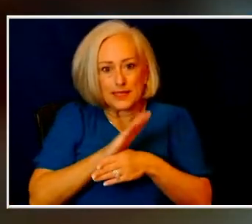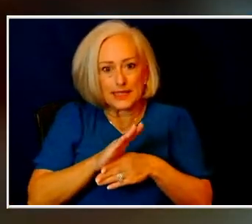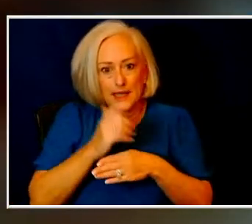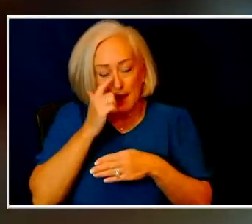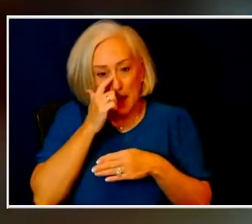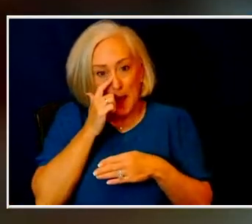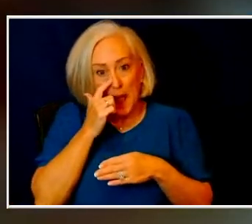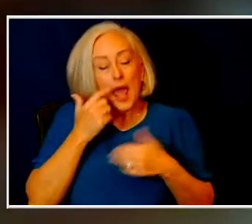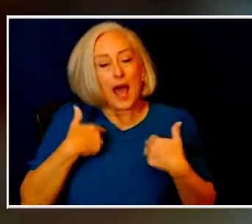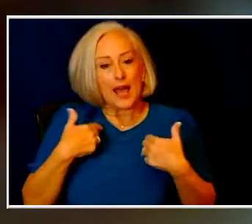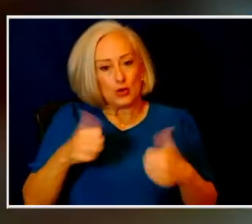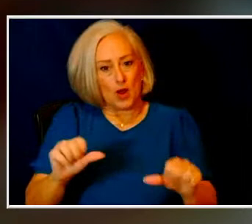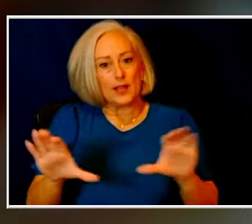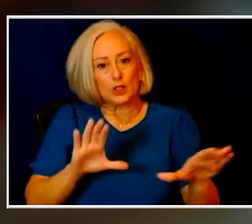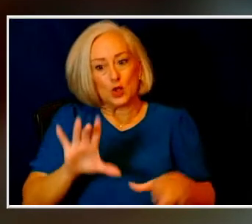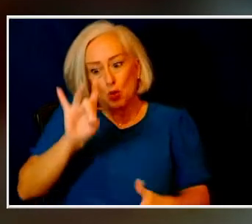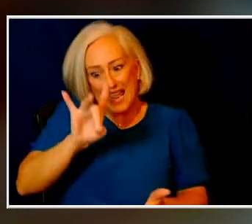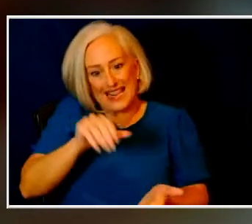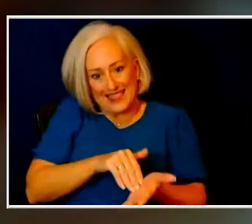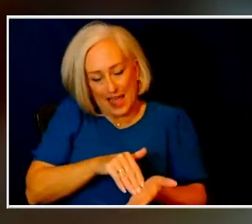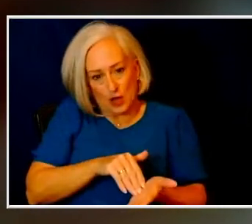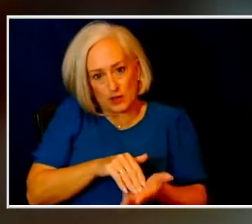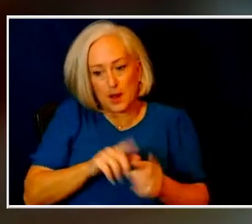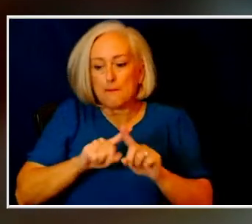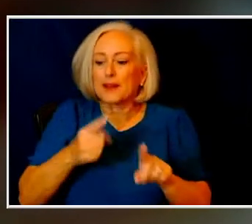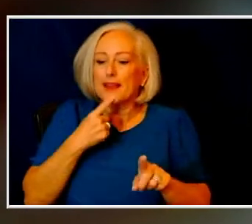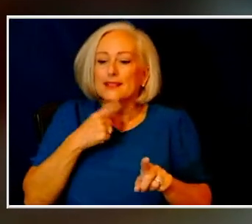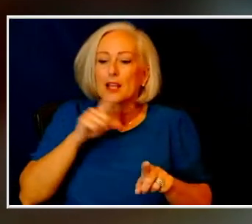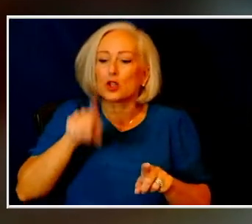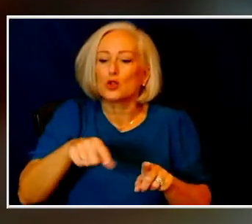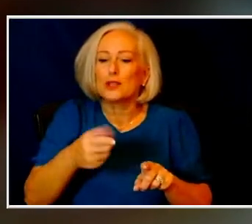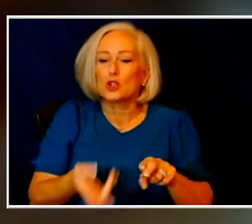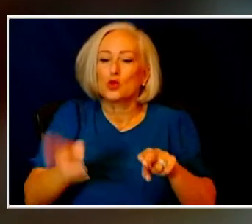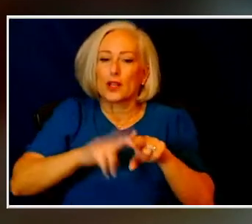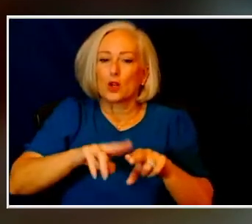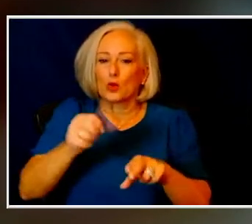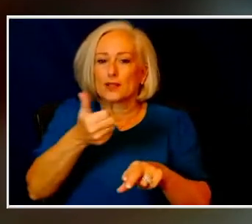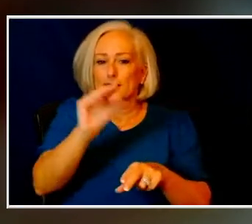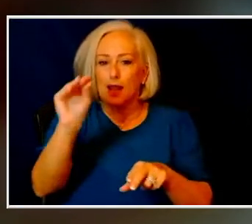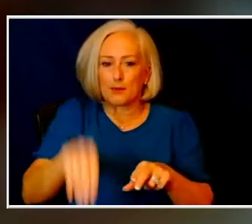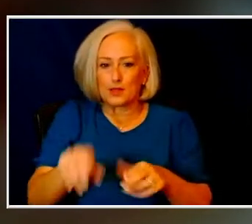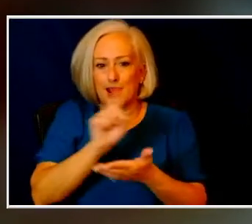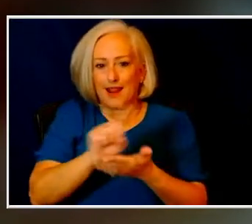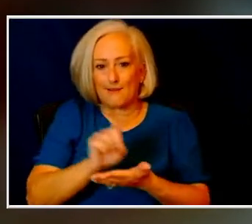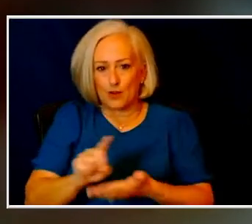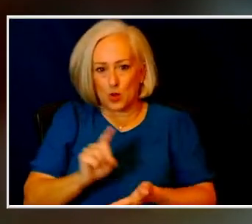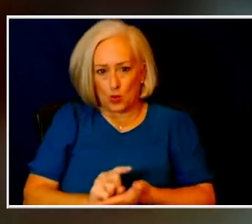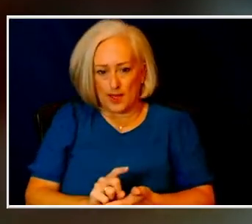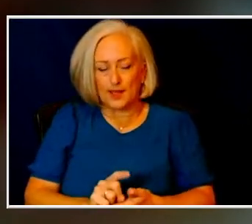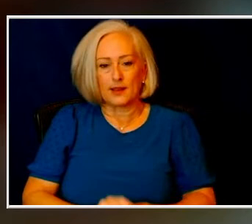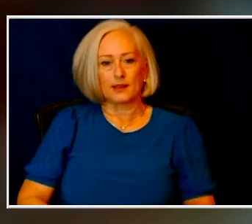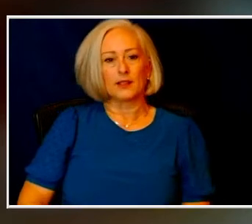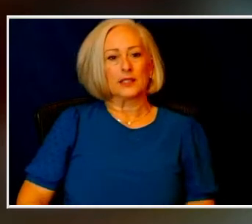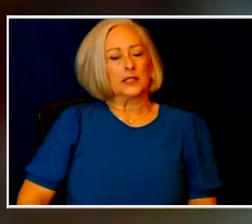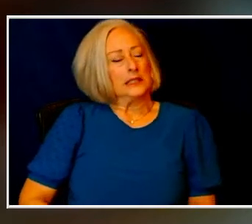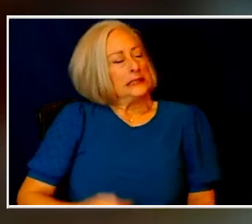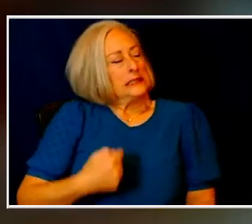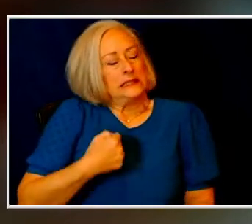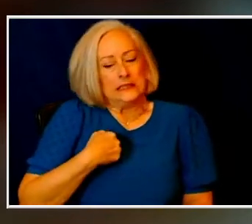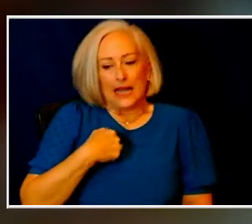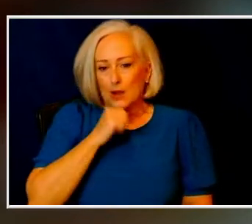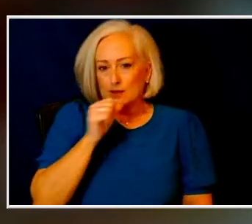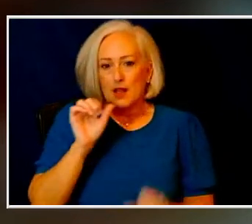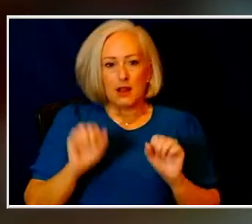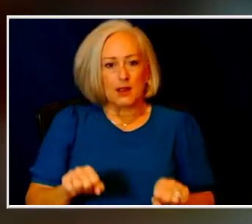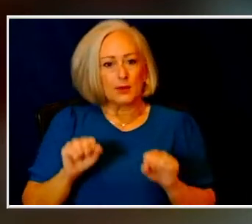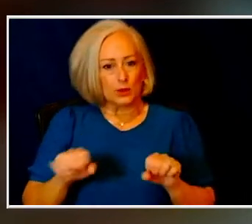8,000, and they encouraged us to increase it 10%, every week. I was not able to do